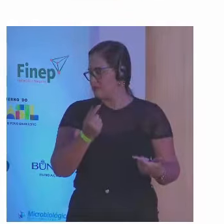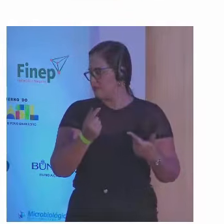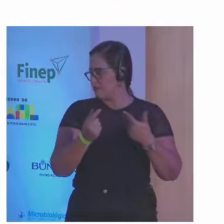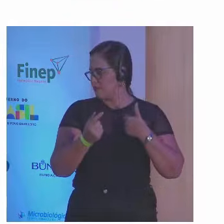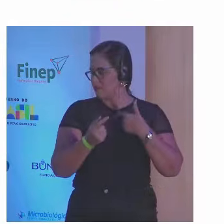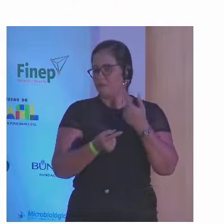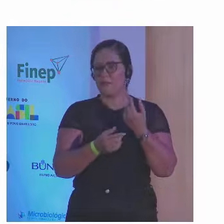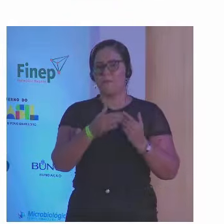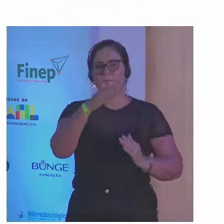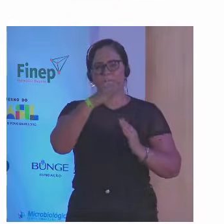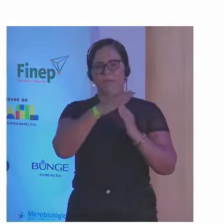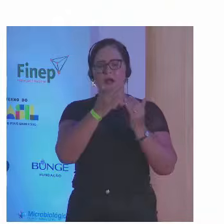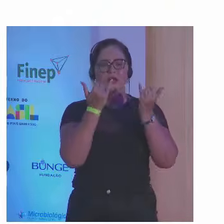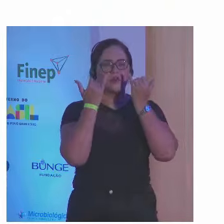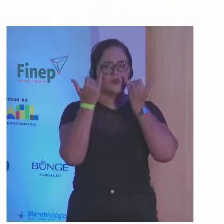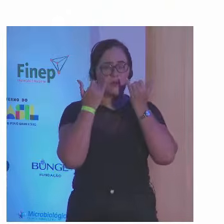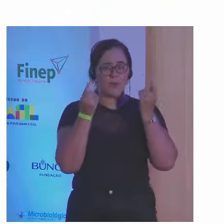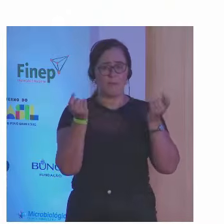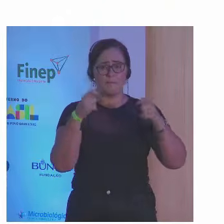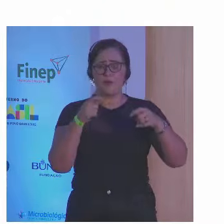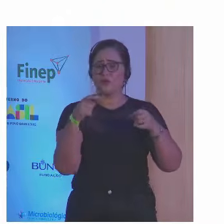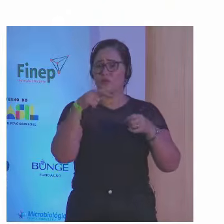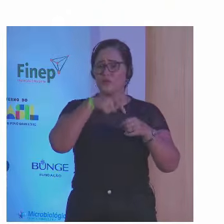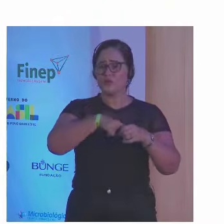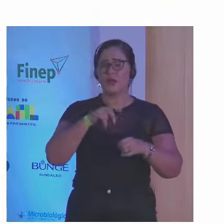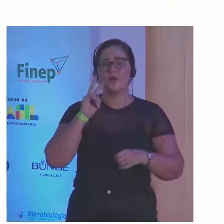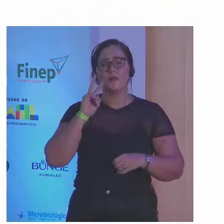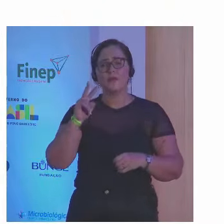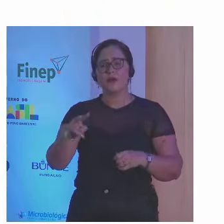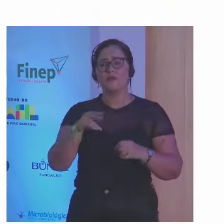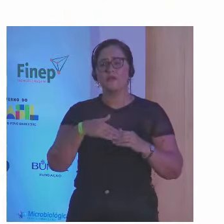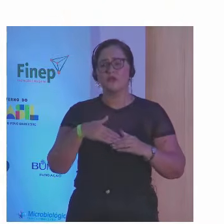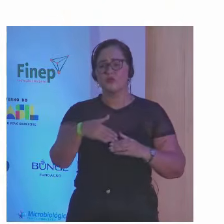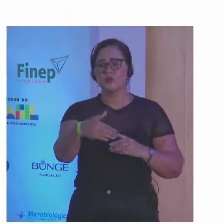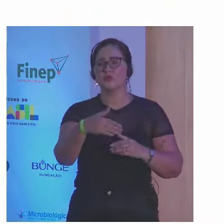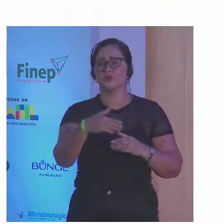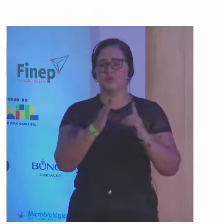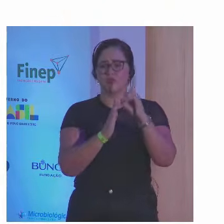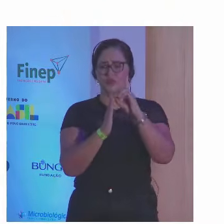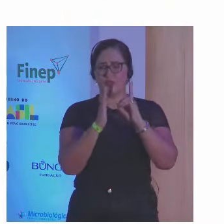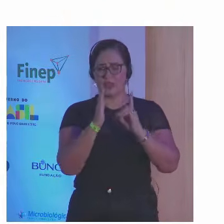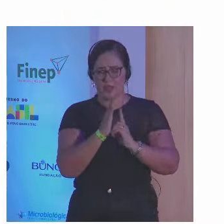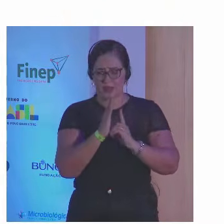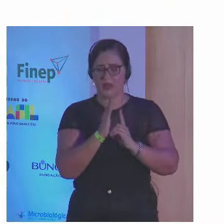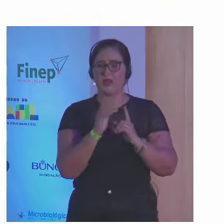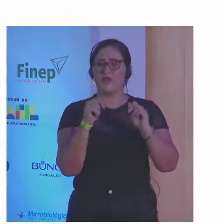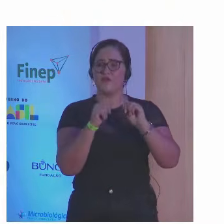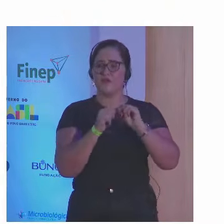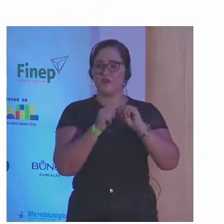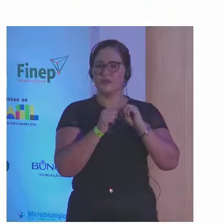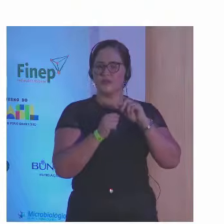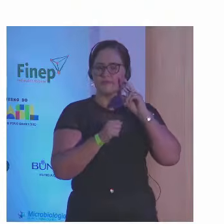go backward to see the trends over the last decades, or forward to have the forecast, or you can